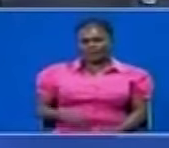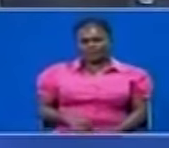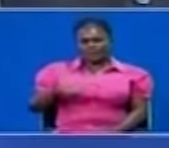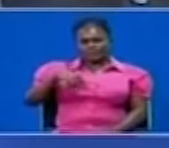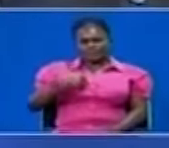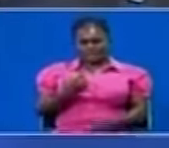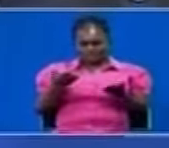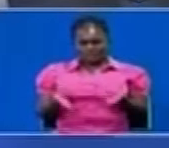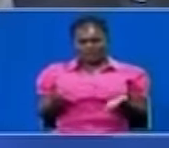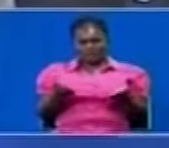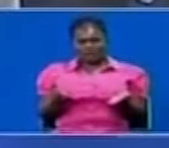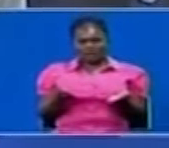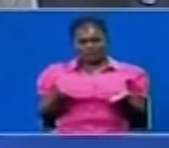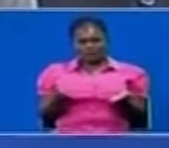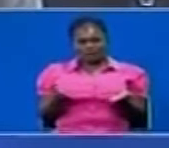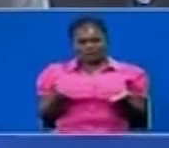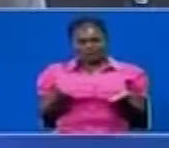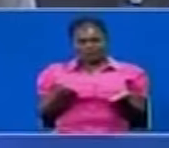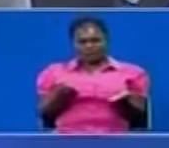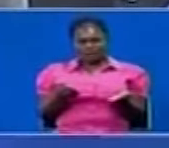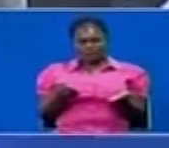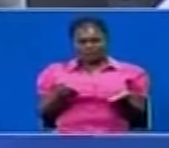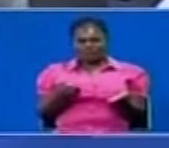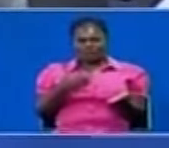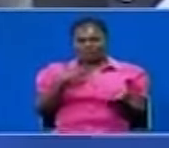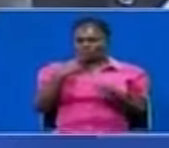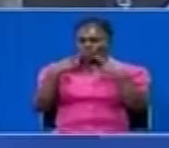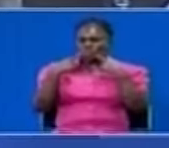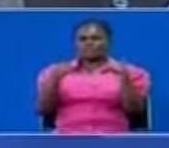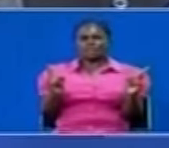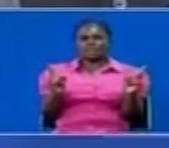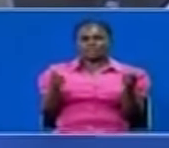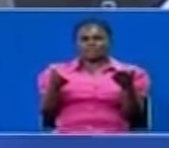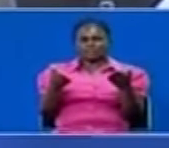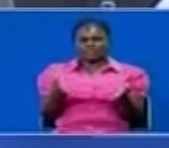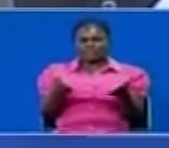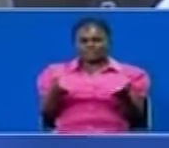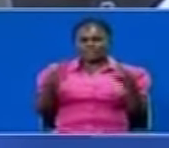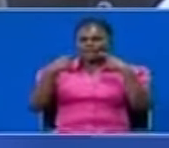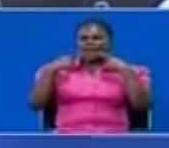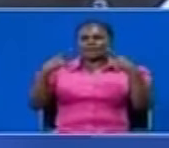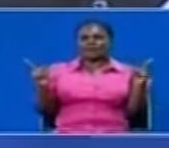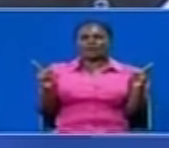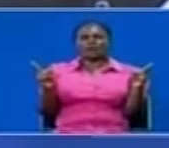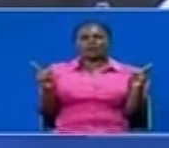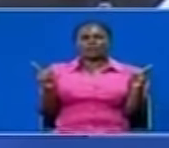Mimi niko hapa, I want to declare this meeting. This is a meeting we will declare,